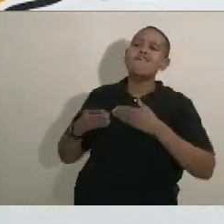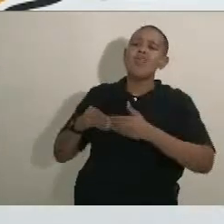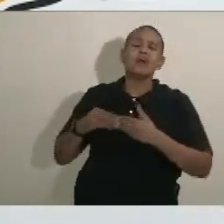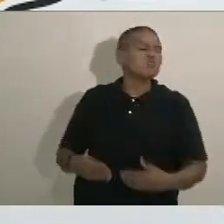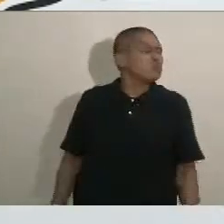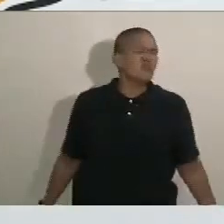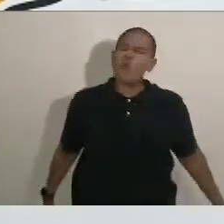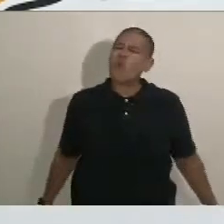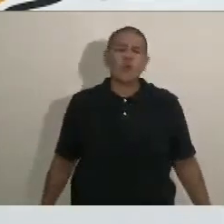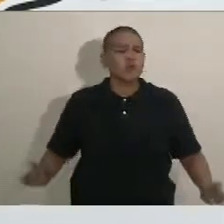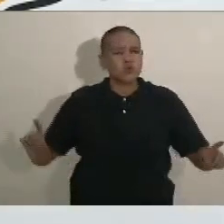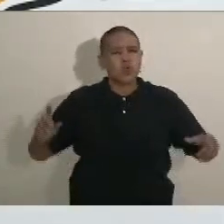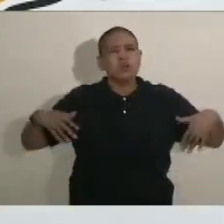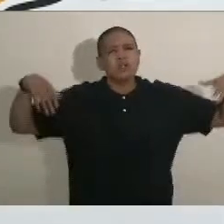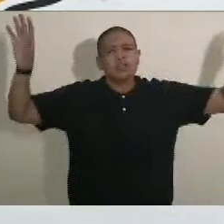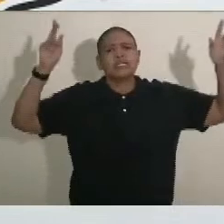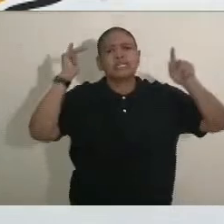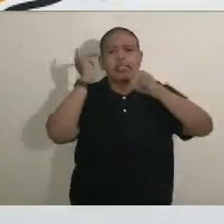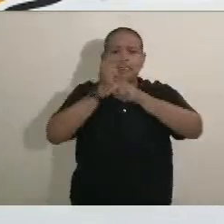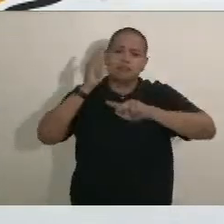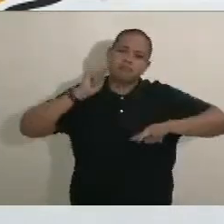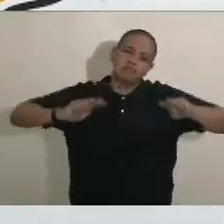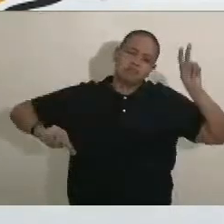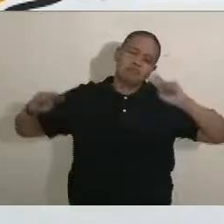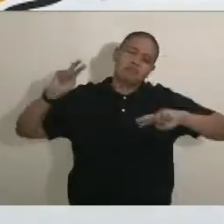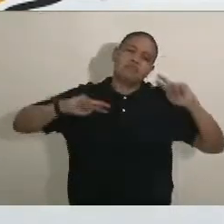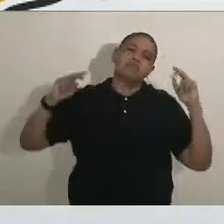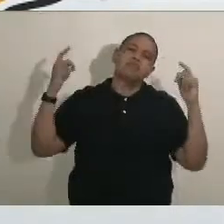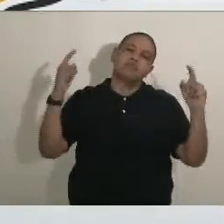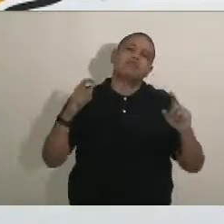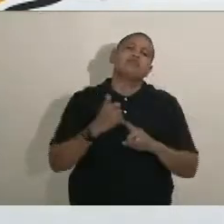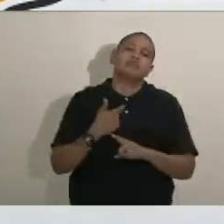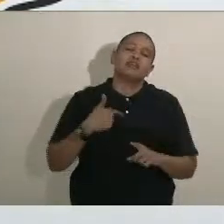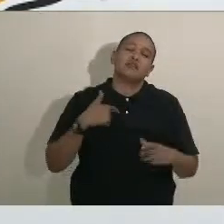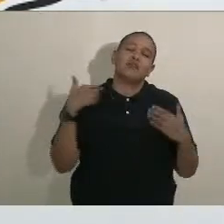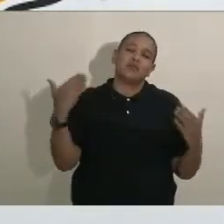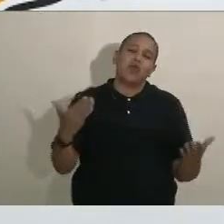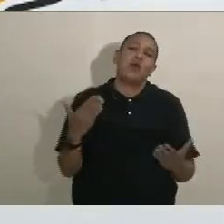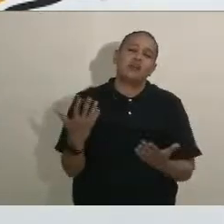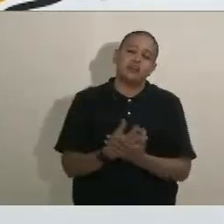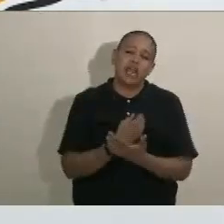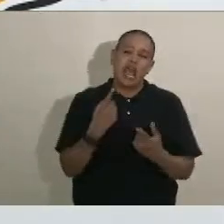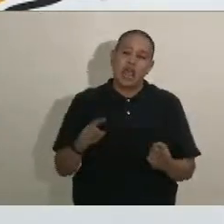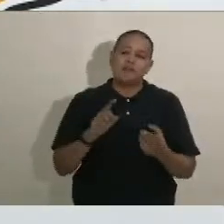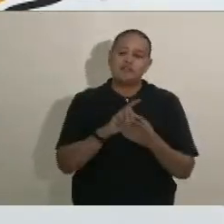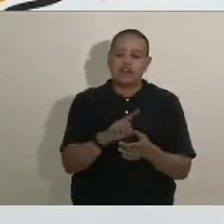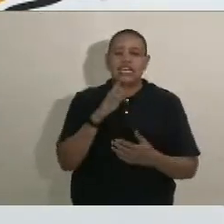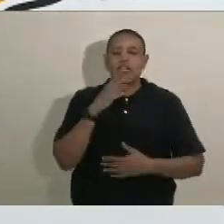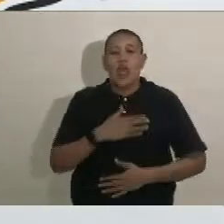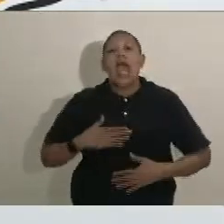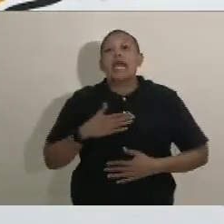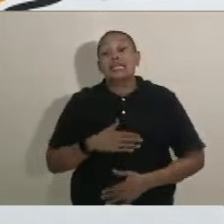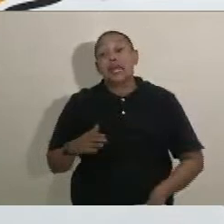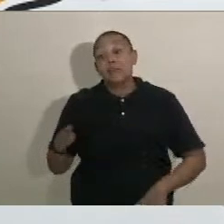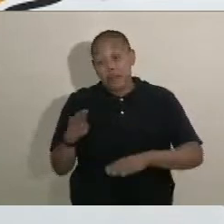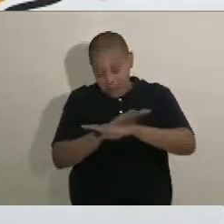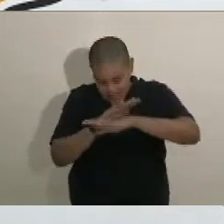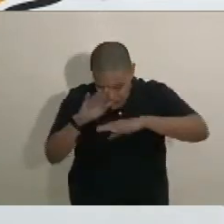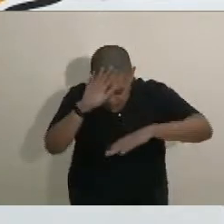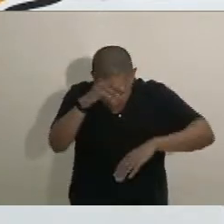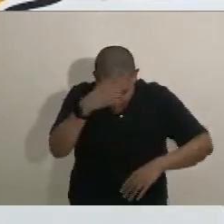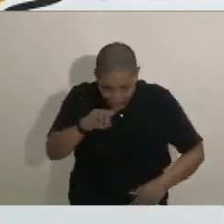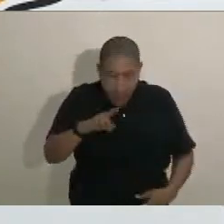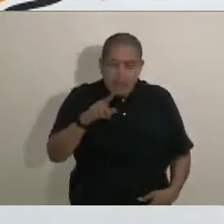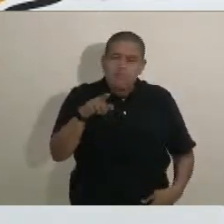restrictions, but we will continue to monitor as we go along. In terms of the entertainment industry,